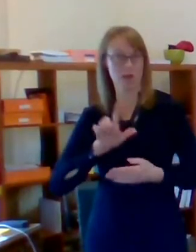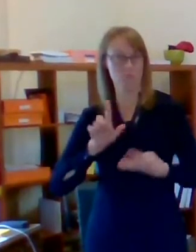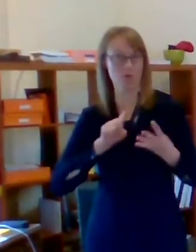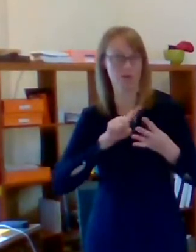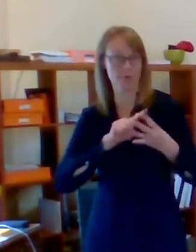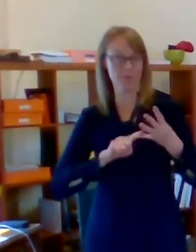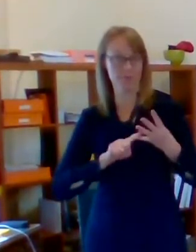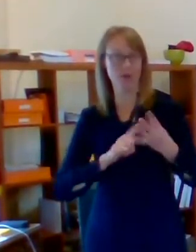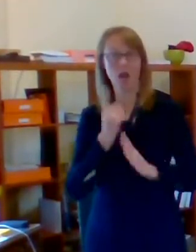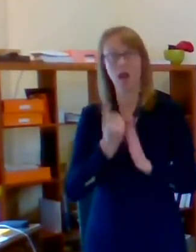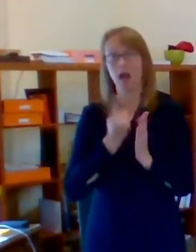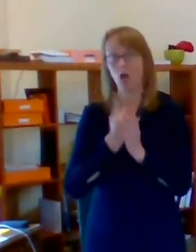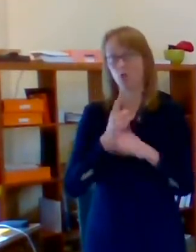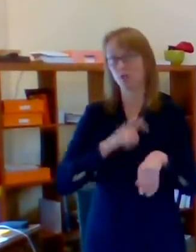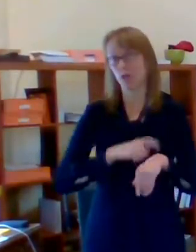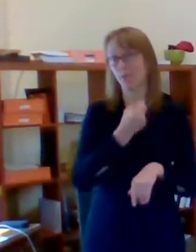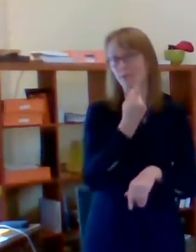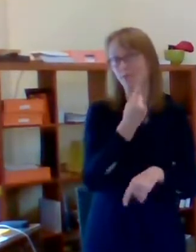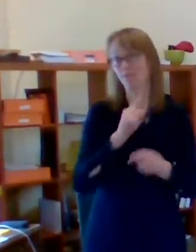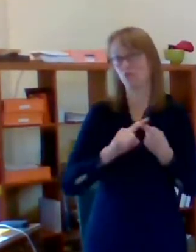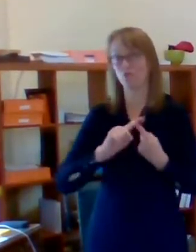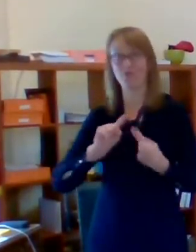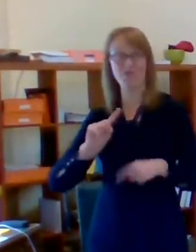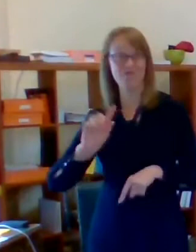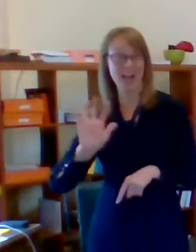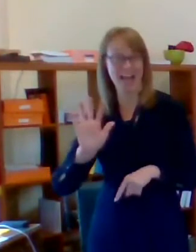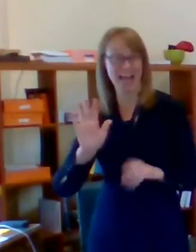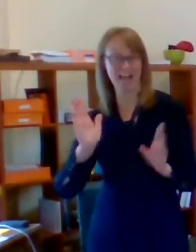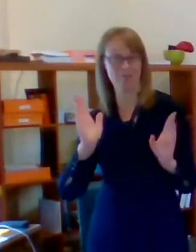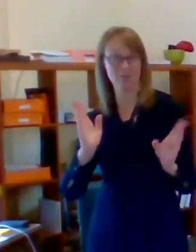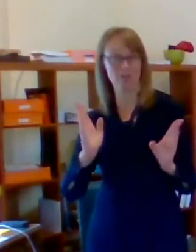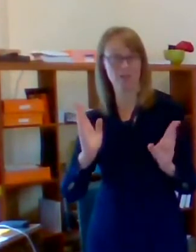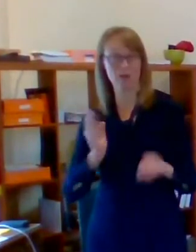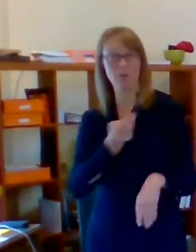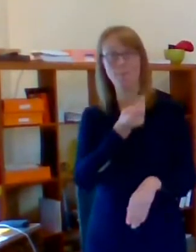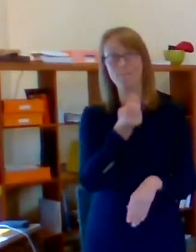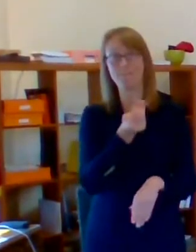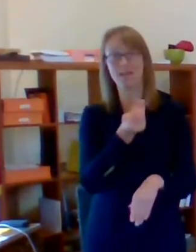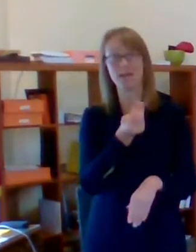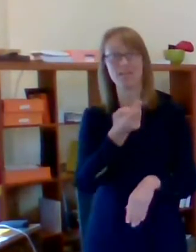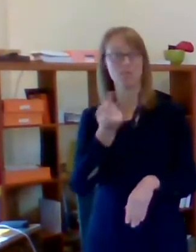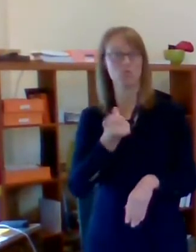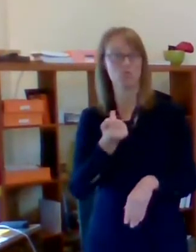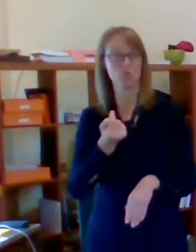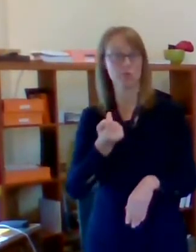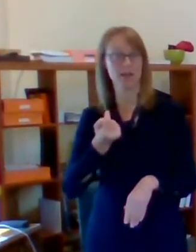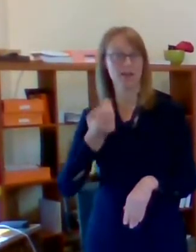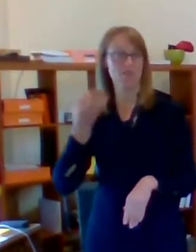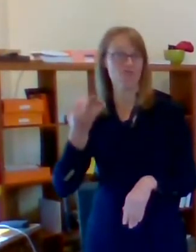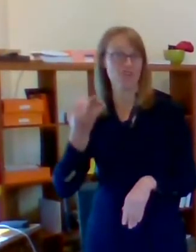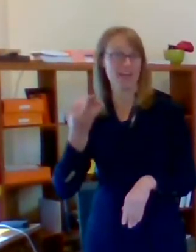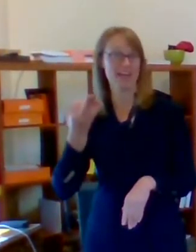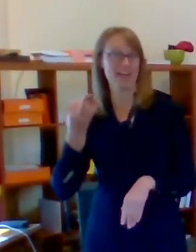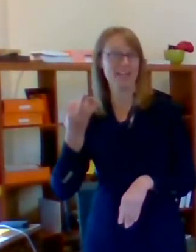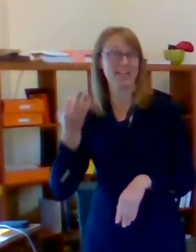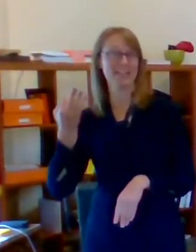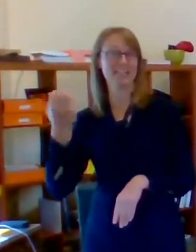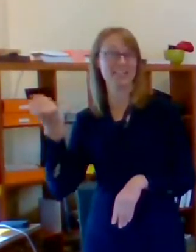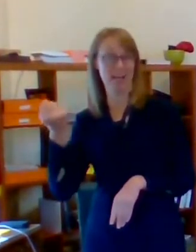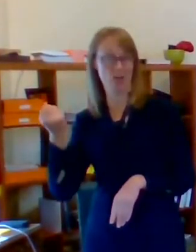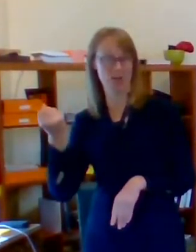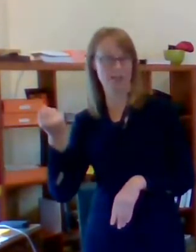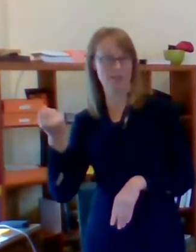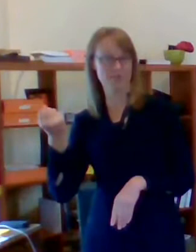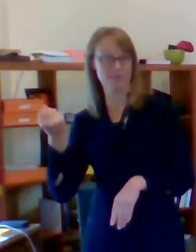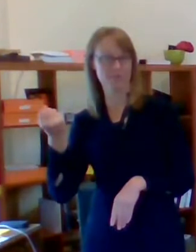that voting are 11 to 5 on Monday, Tuesday, Friday, Saturday, and